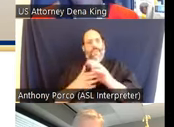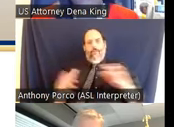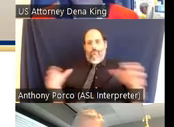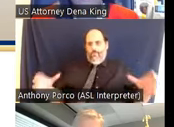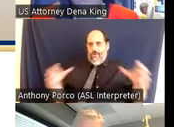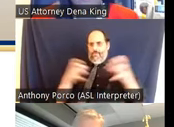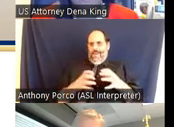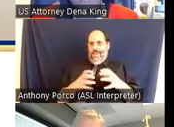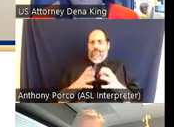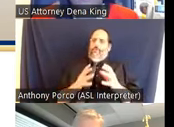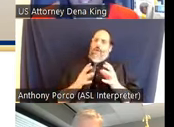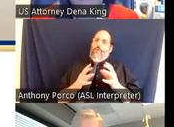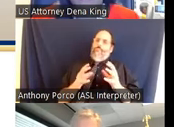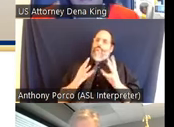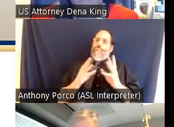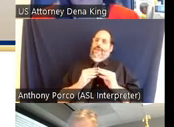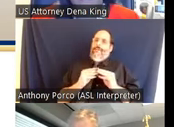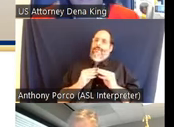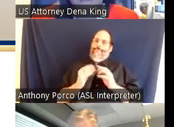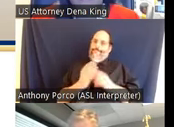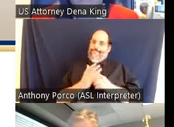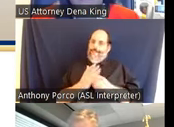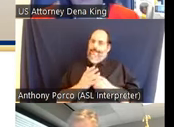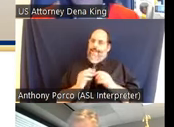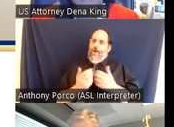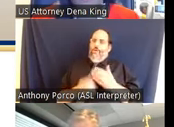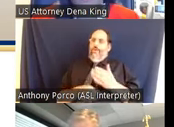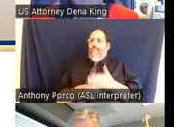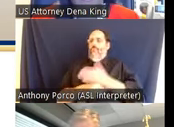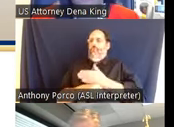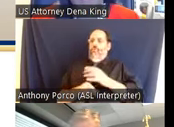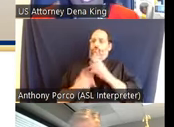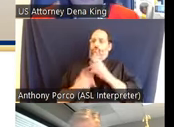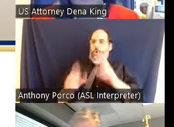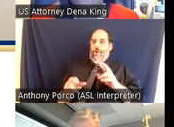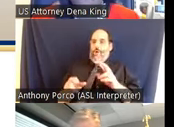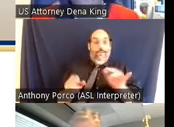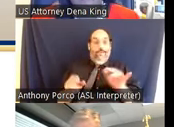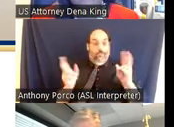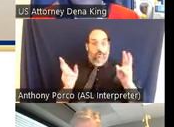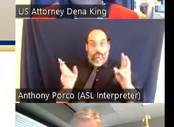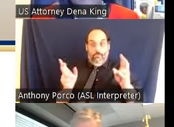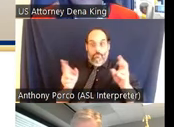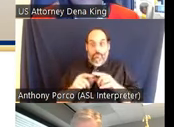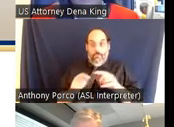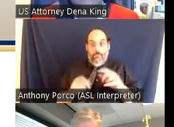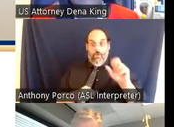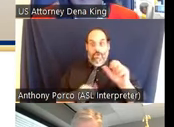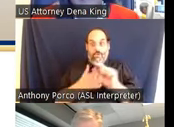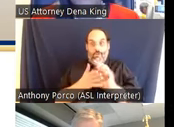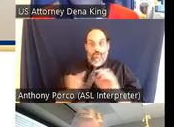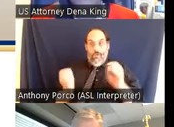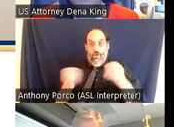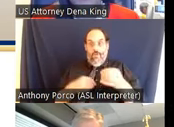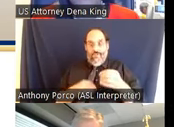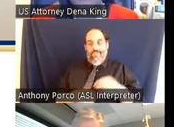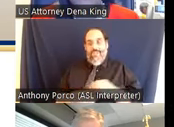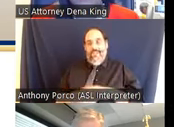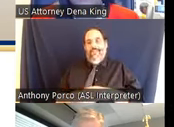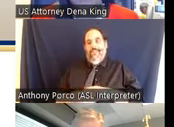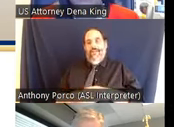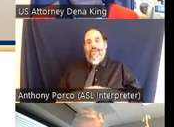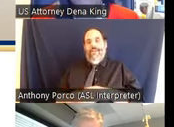the reporting of hate crimes and incidents. That quote comes to us from the United States Attorney Office in the District